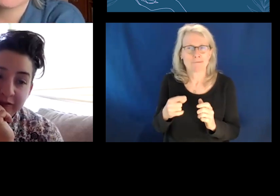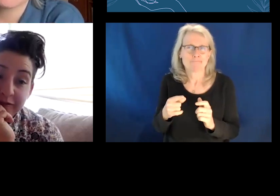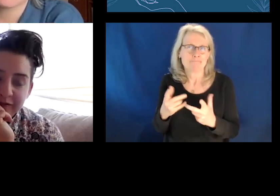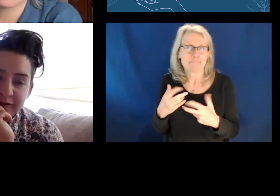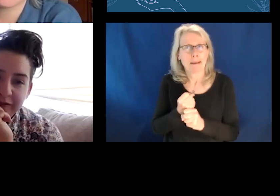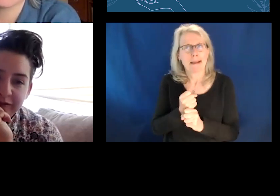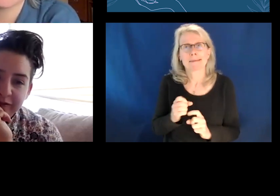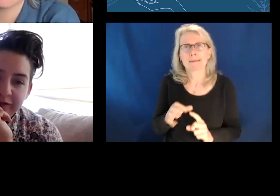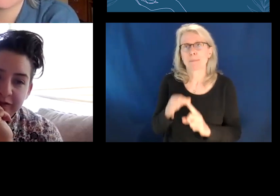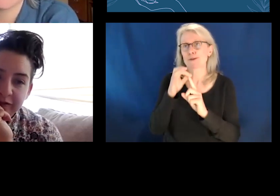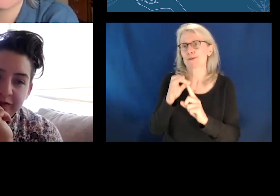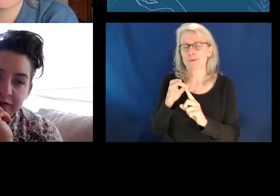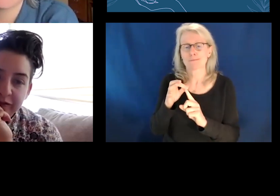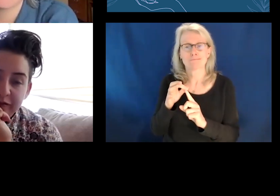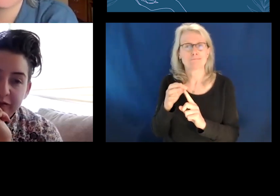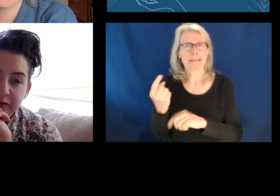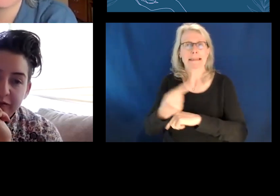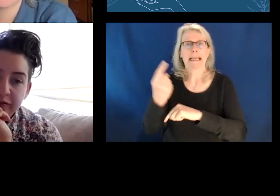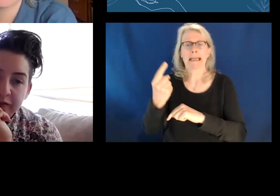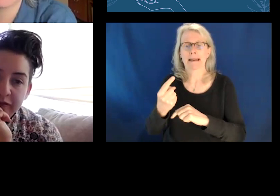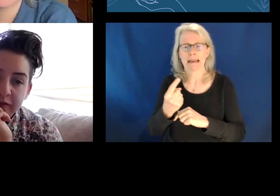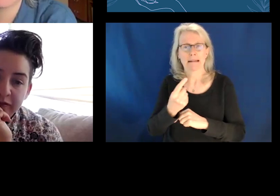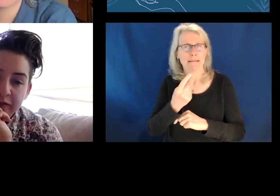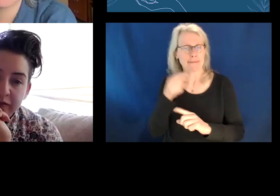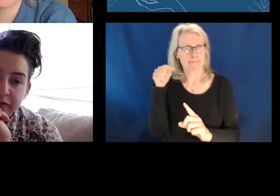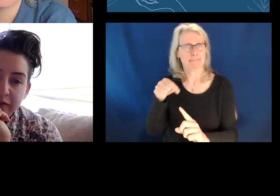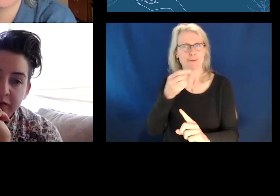you can incorporate those kinds of like practices.